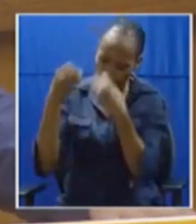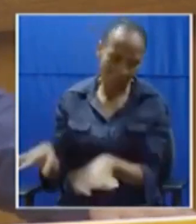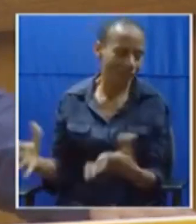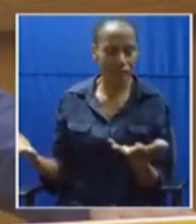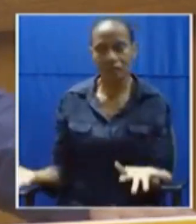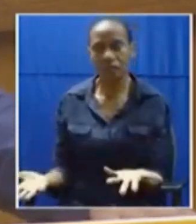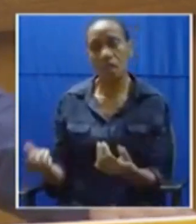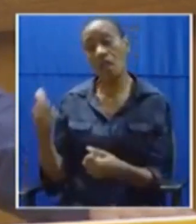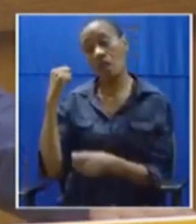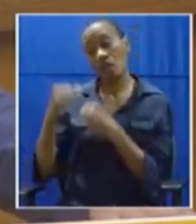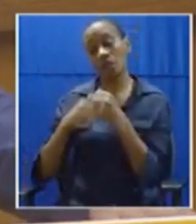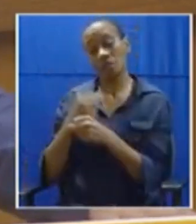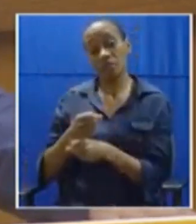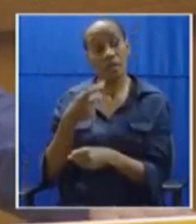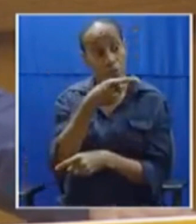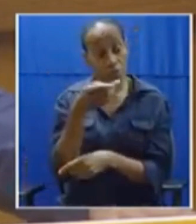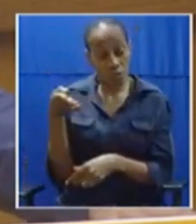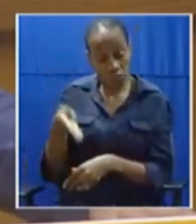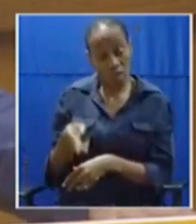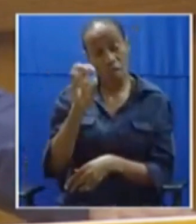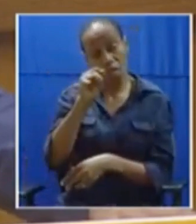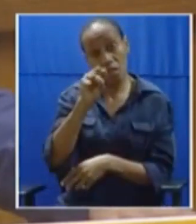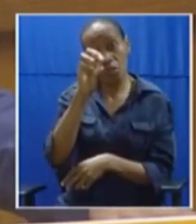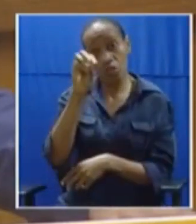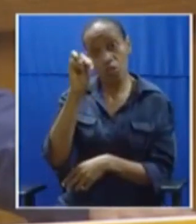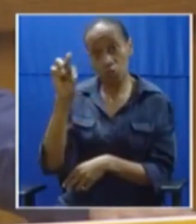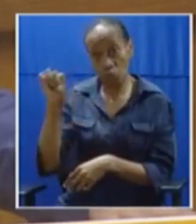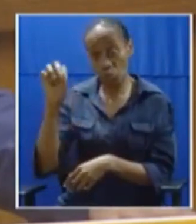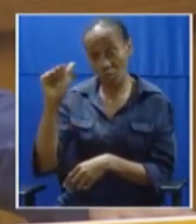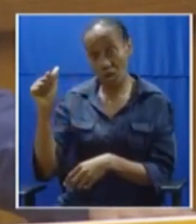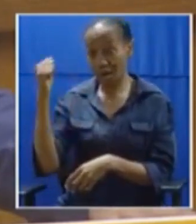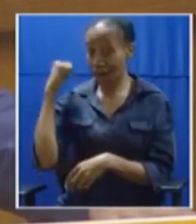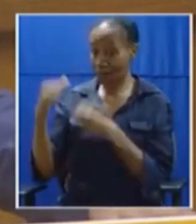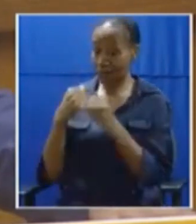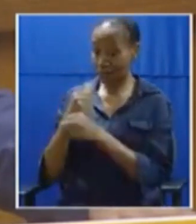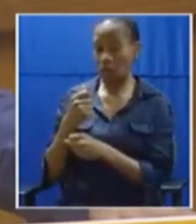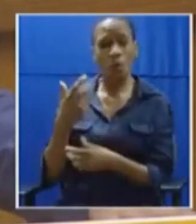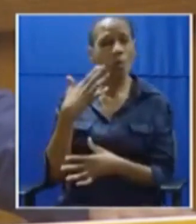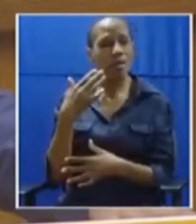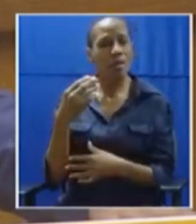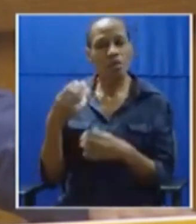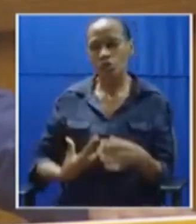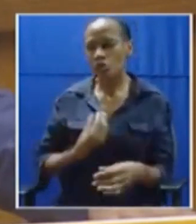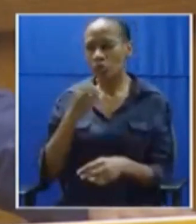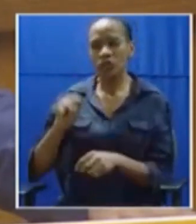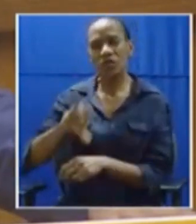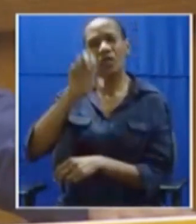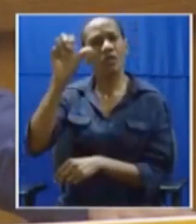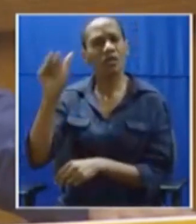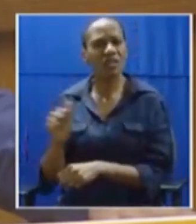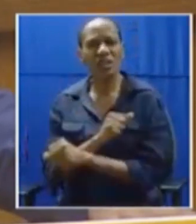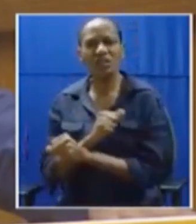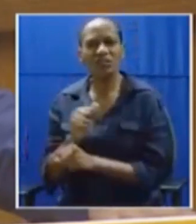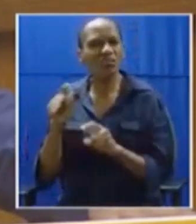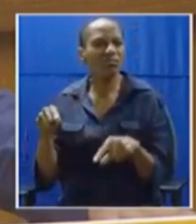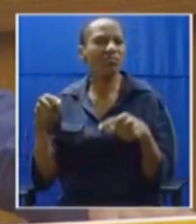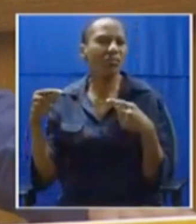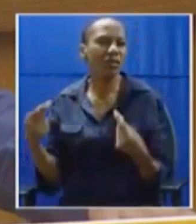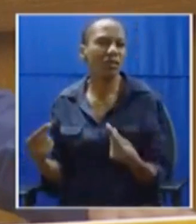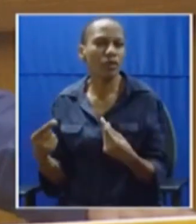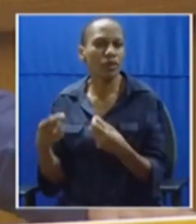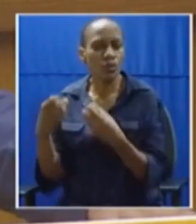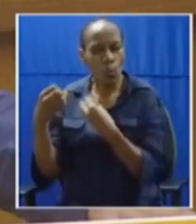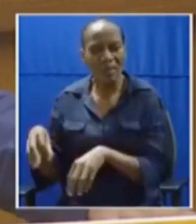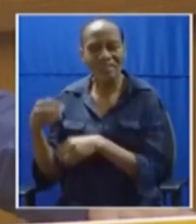you addressed this chamber in your inaugural SONA address at a time where young South Africans could not afford a single further wasted